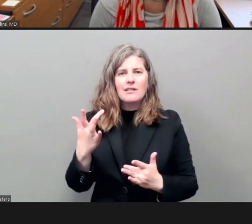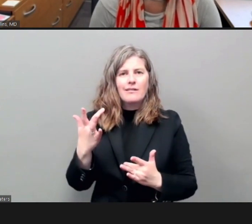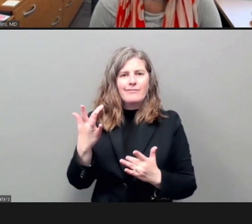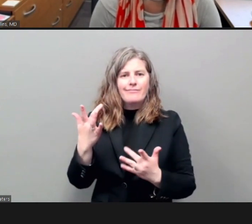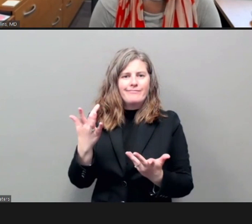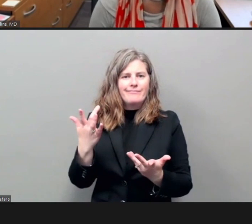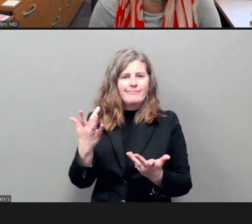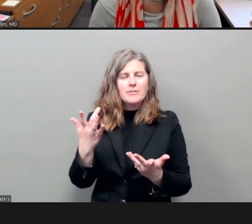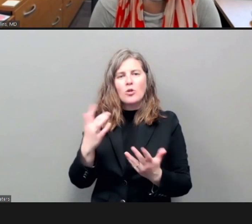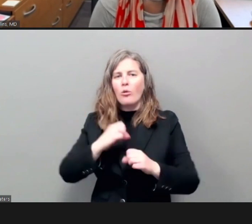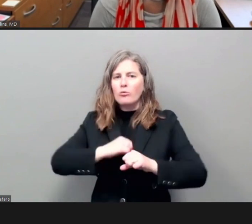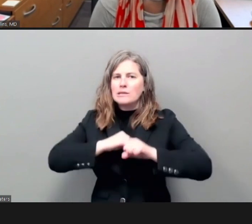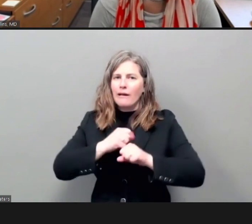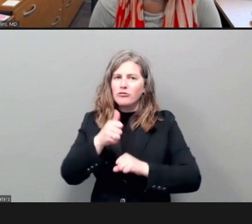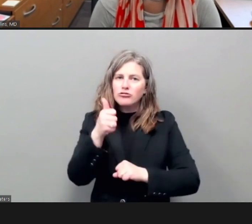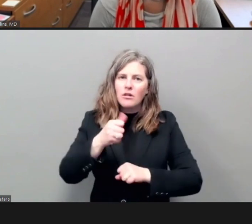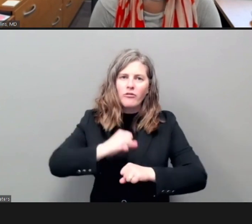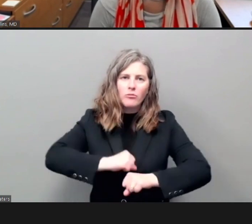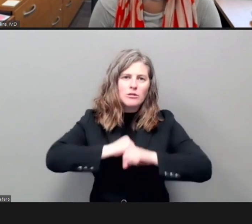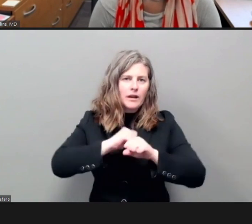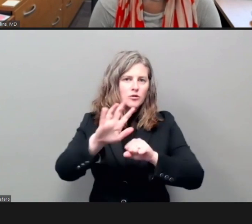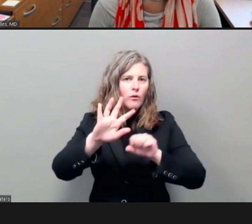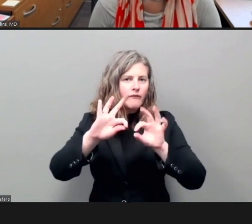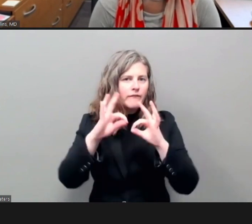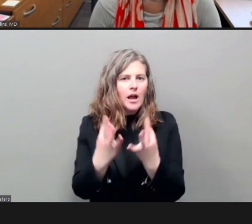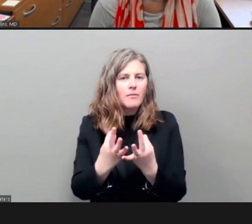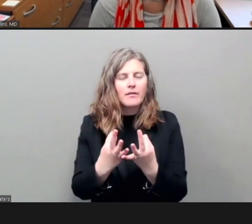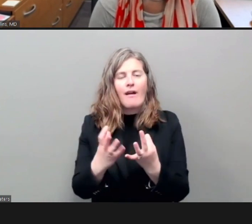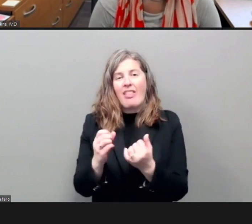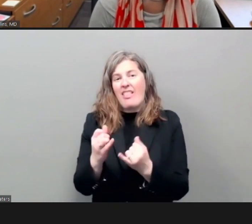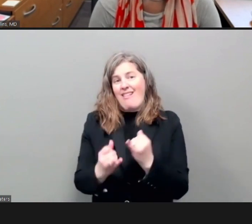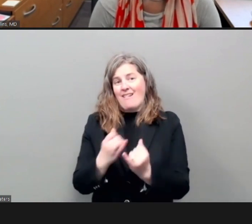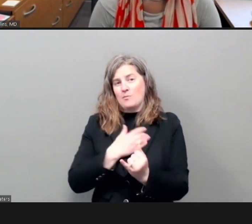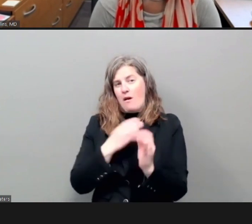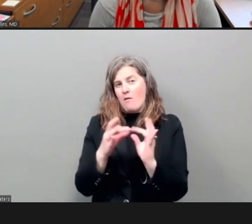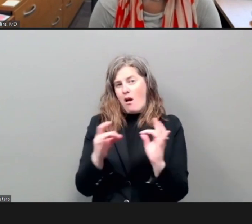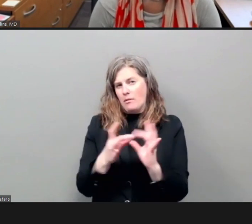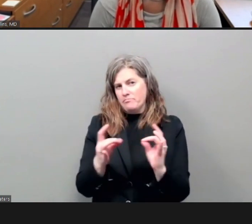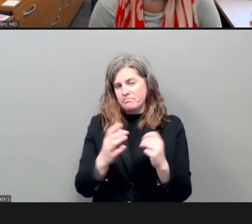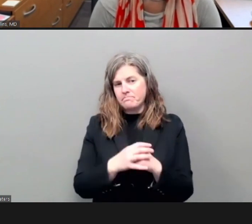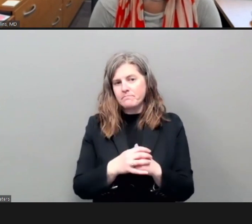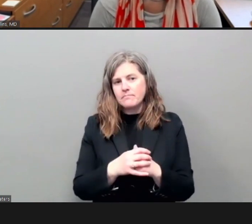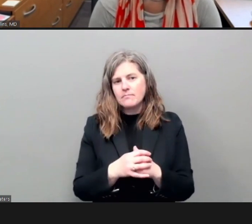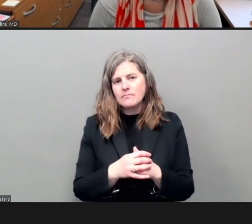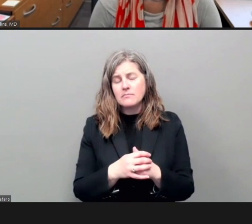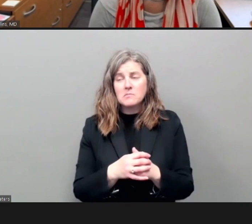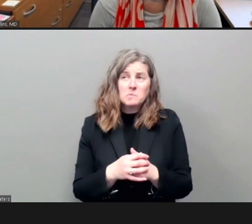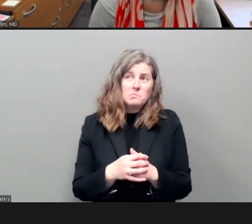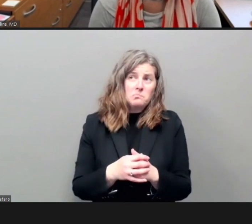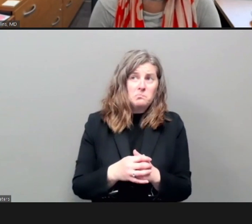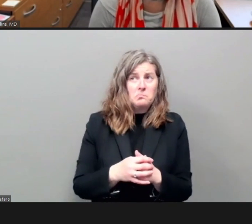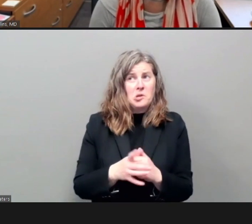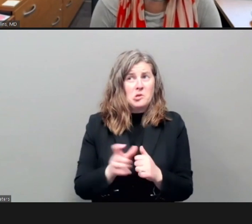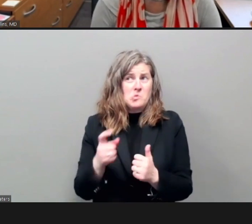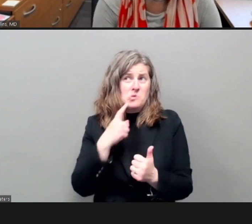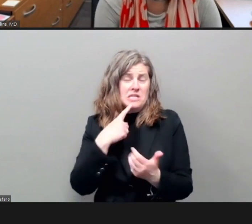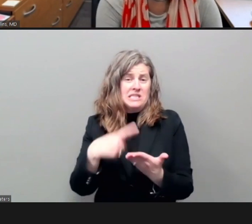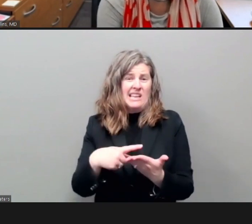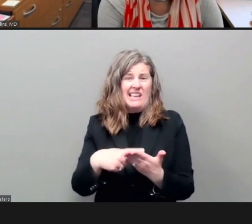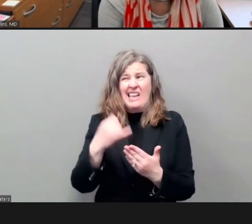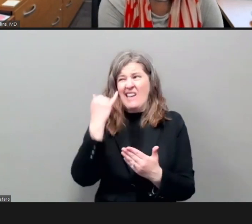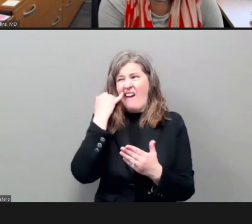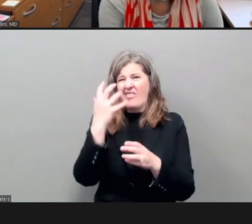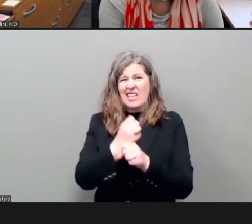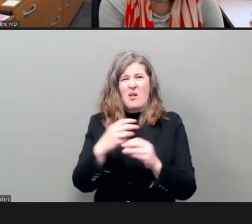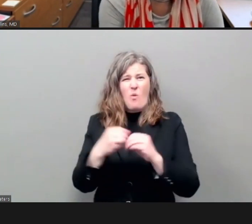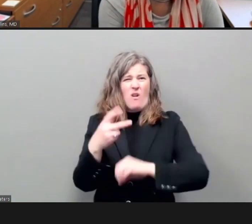protect your family. And then lastly, I would just say, I suppose you could extend that argument. Well, if I have to get more shots